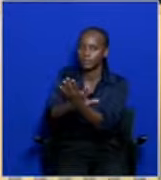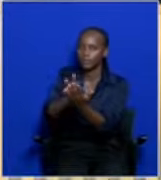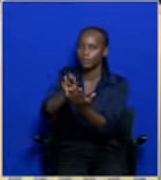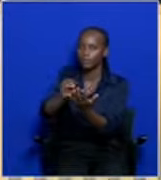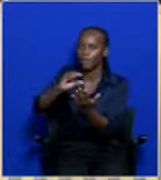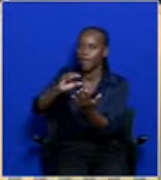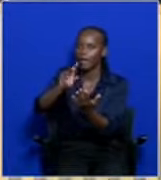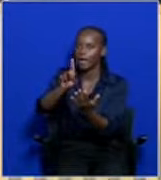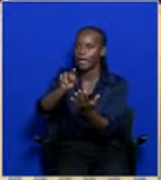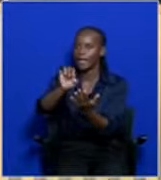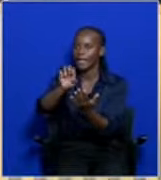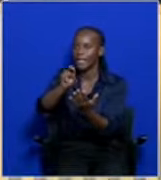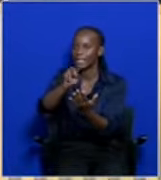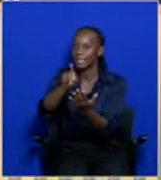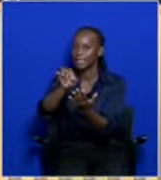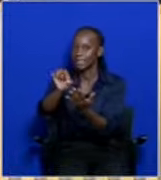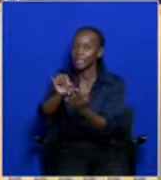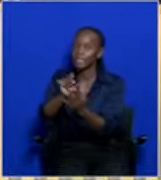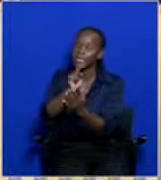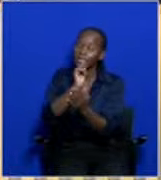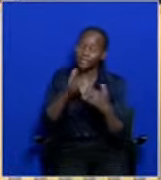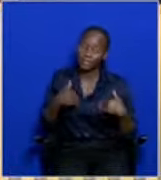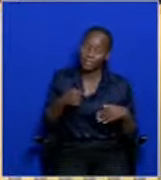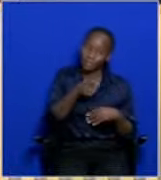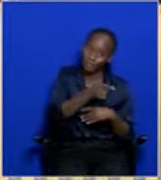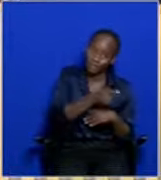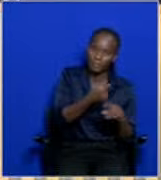of Keshali Stolz.